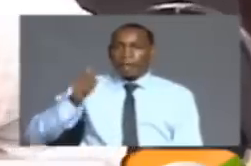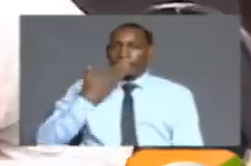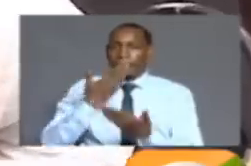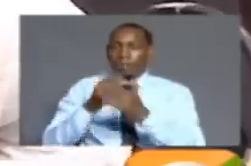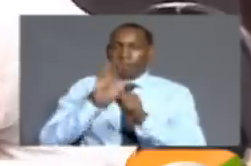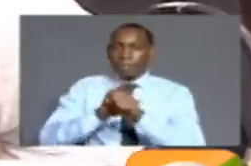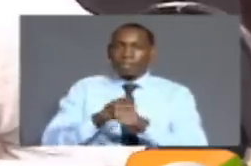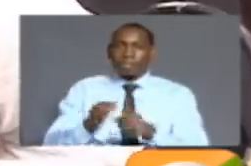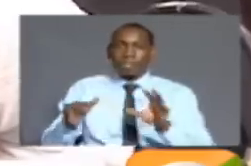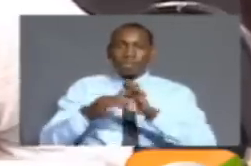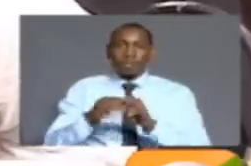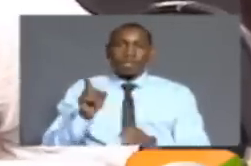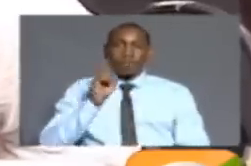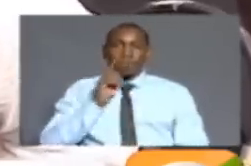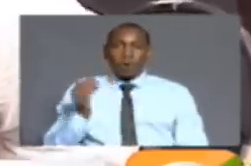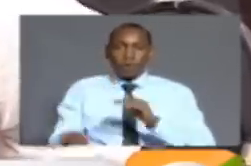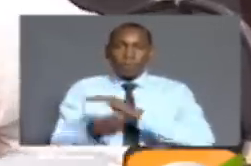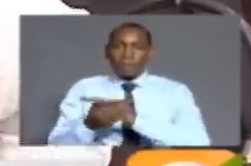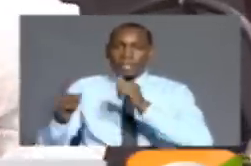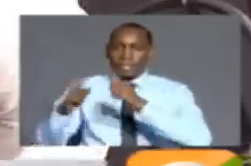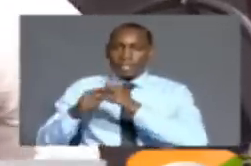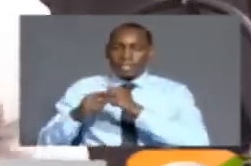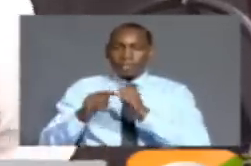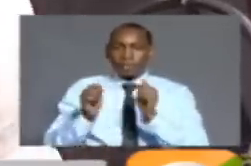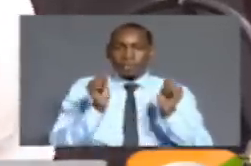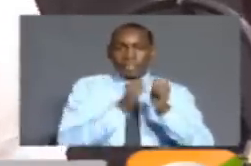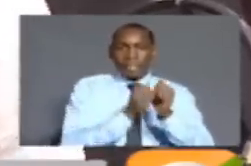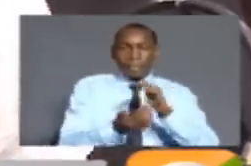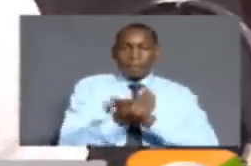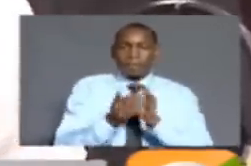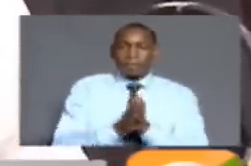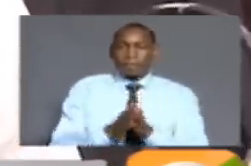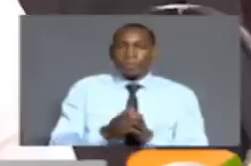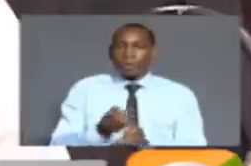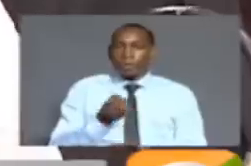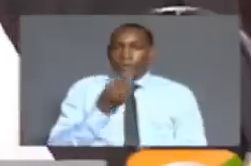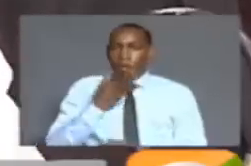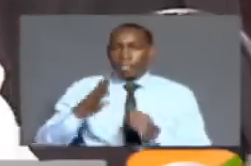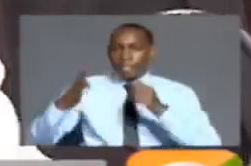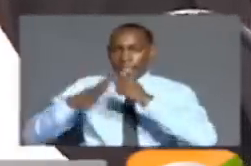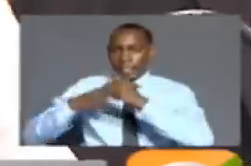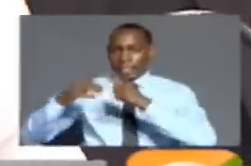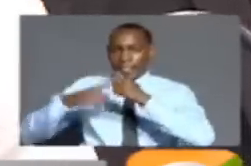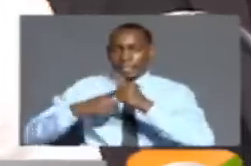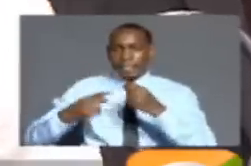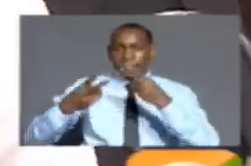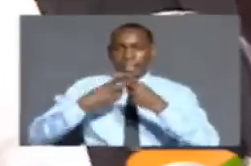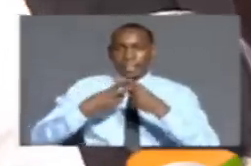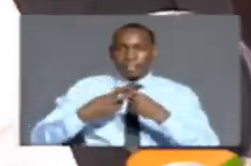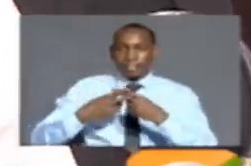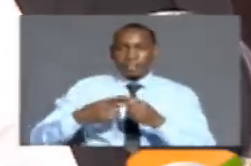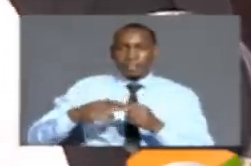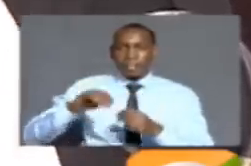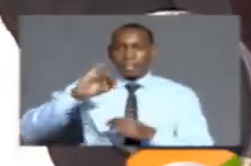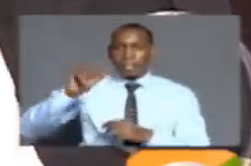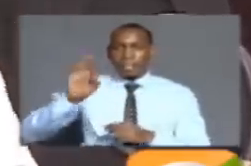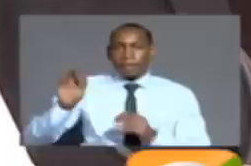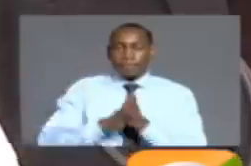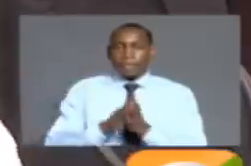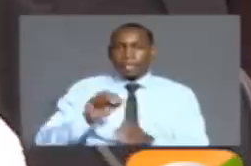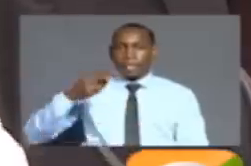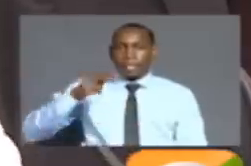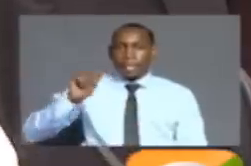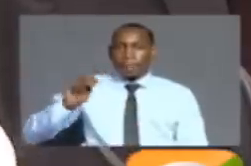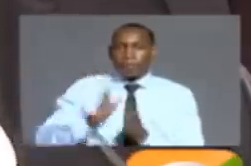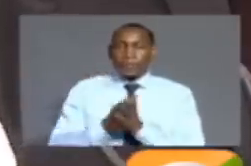me tomorrow morning, 6 a.m. to 10 a.m. on the hottest breakfast show in all of Africa on Hot 96. Hashtag Jeff and Hammer on Hot. And every Wednesday,